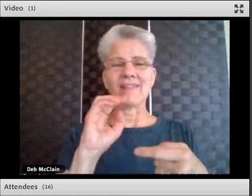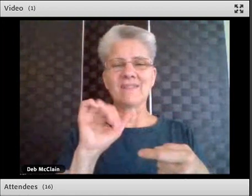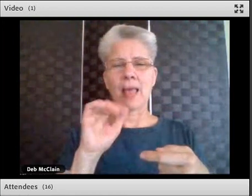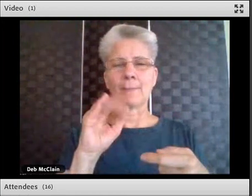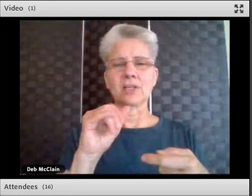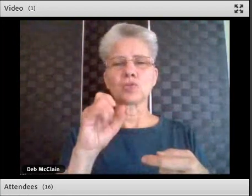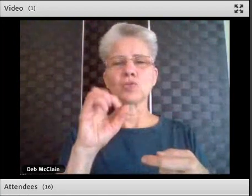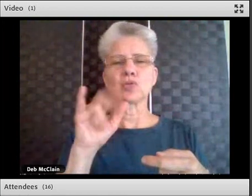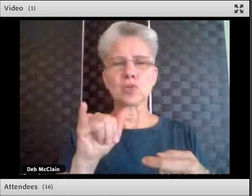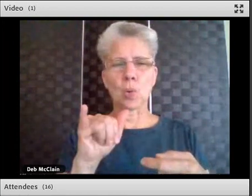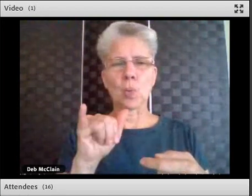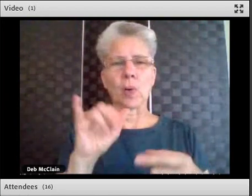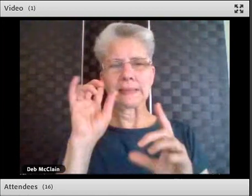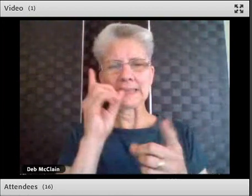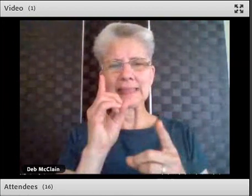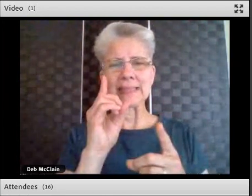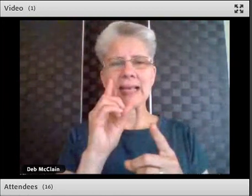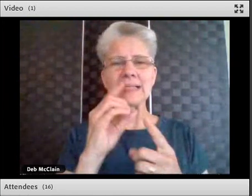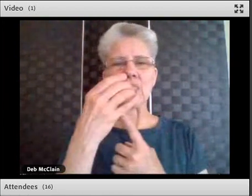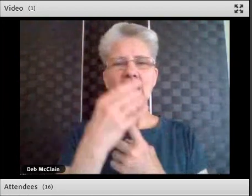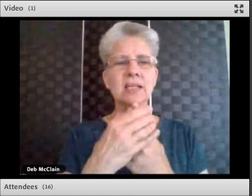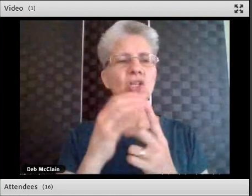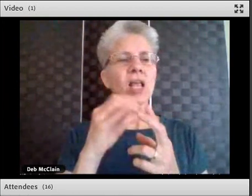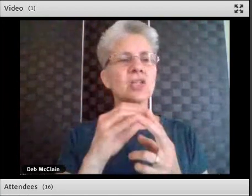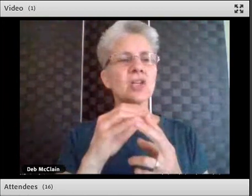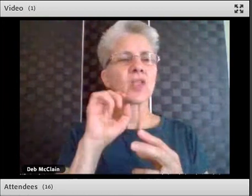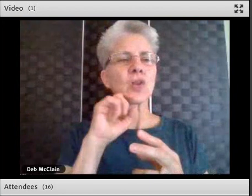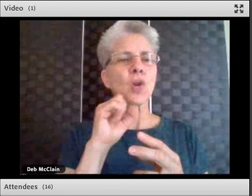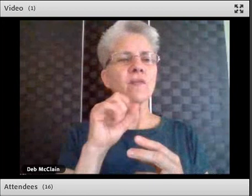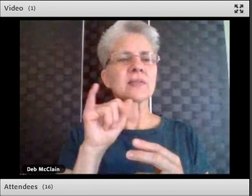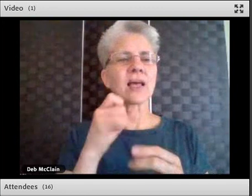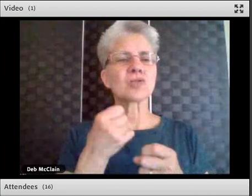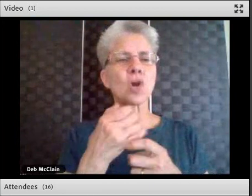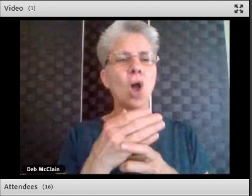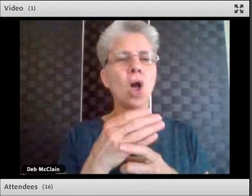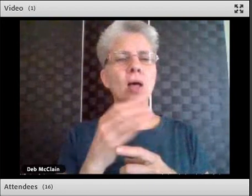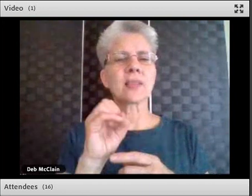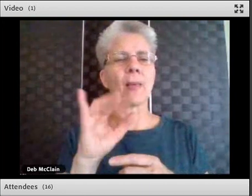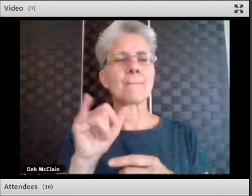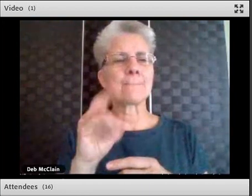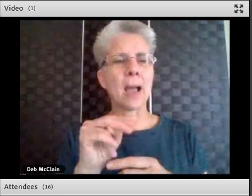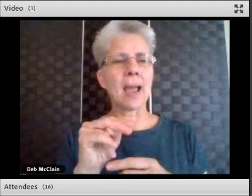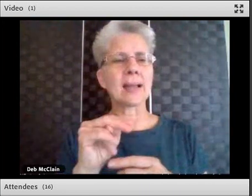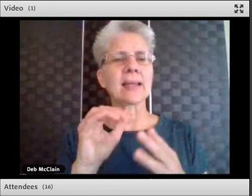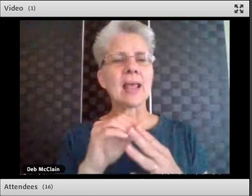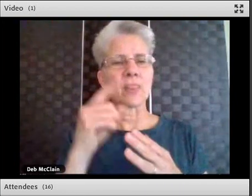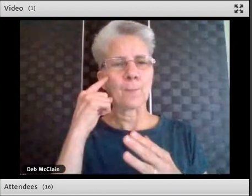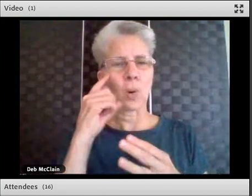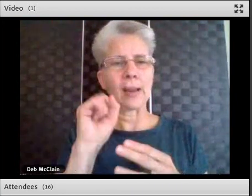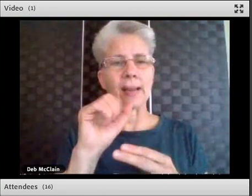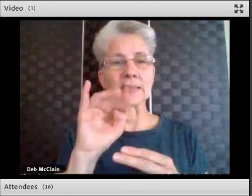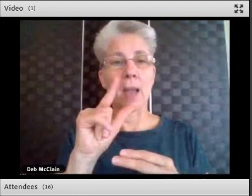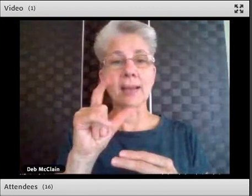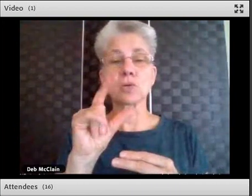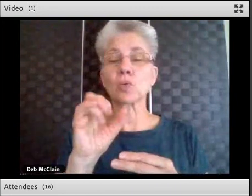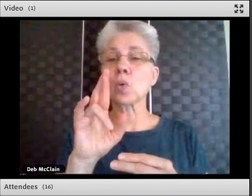which the insulating covers of nerve cells called the myelin in the brain and spinal cord are damaged. And what happens is